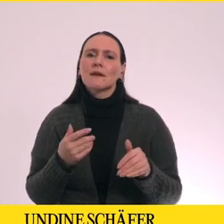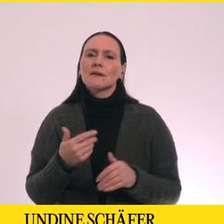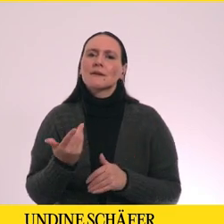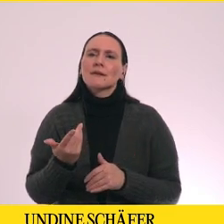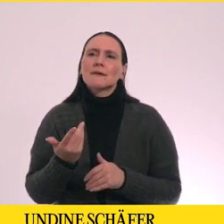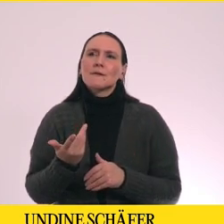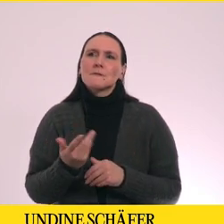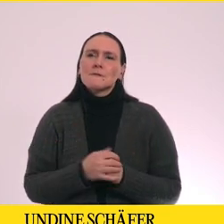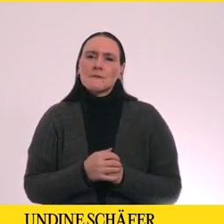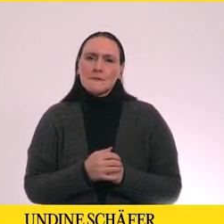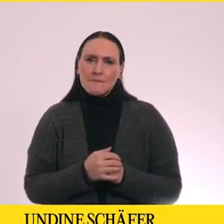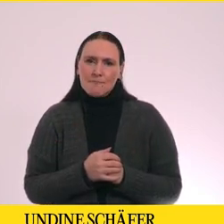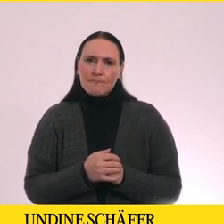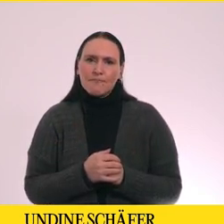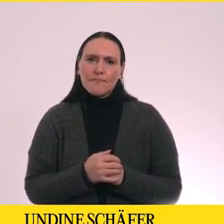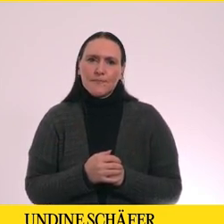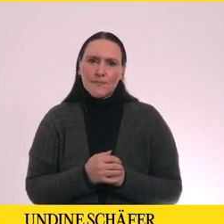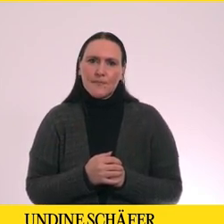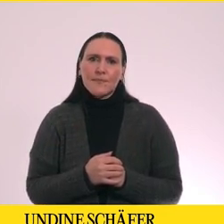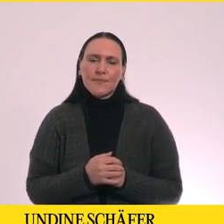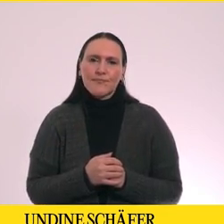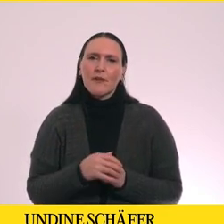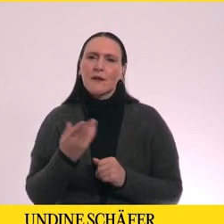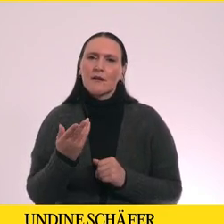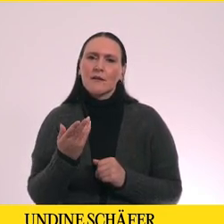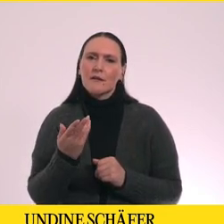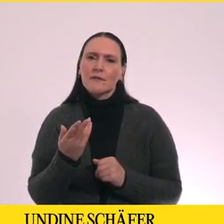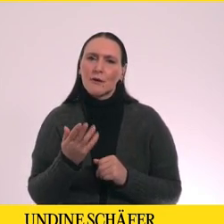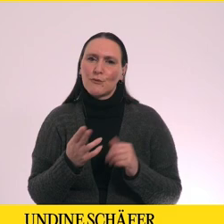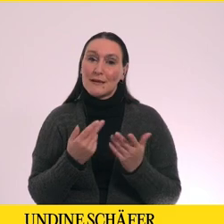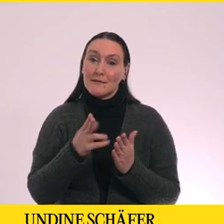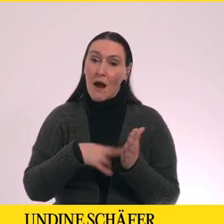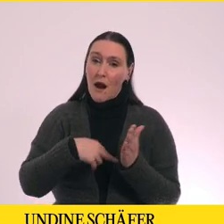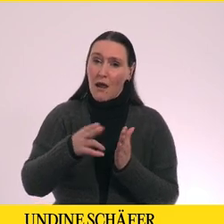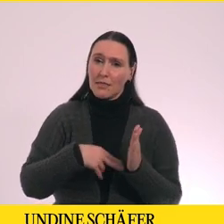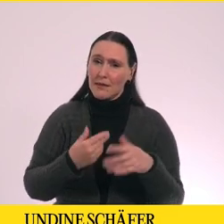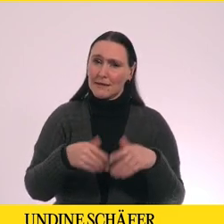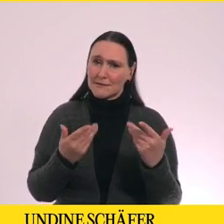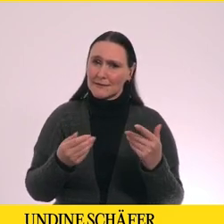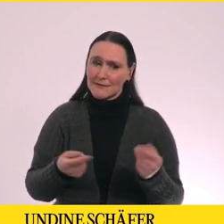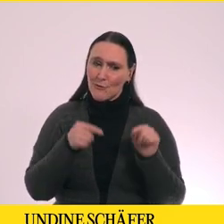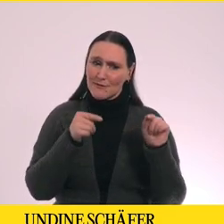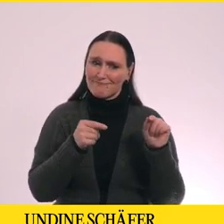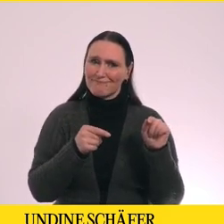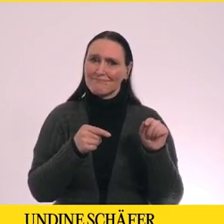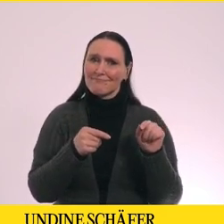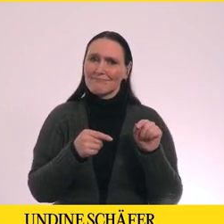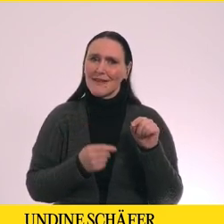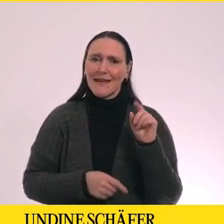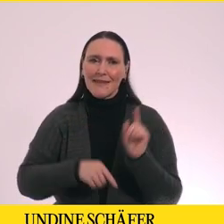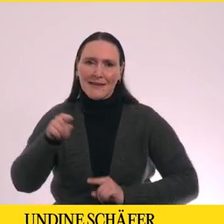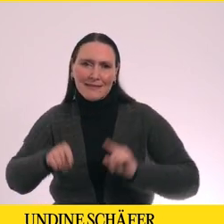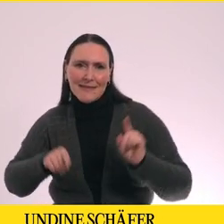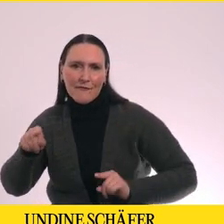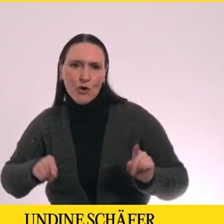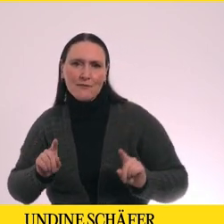you channel different lives through art, but also that being really important that art is on the own terms, the